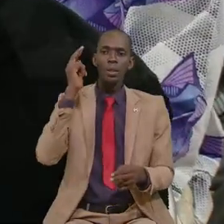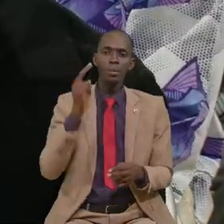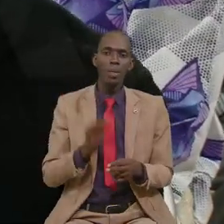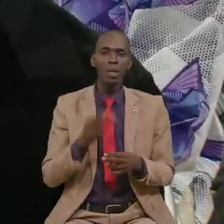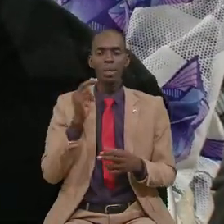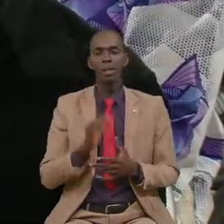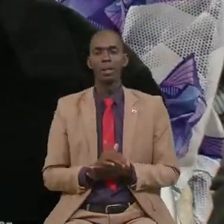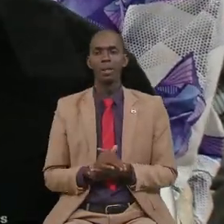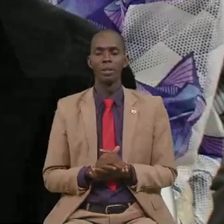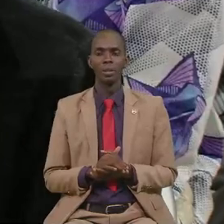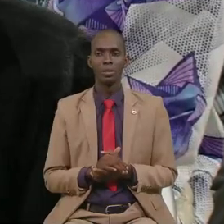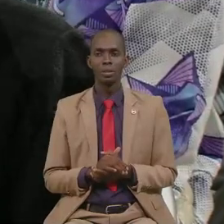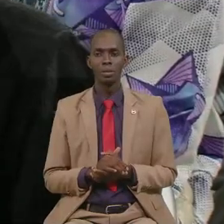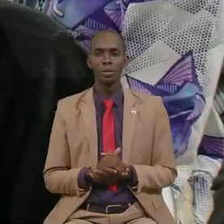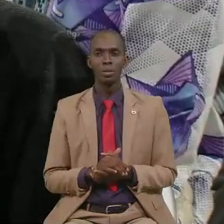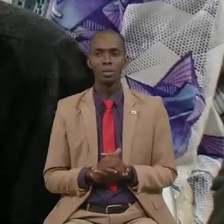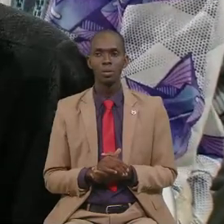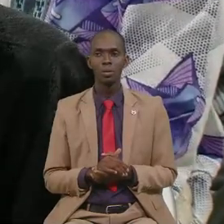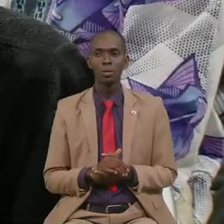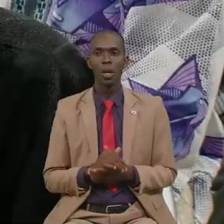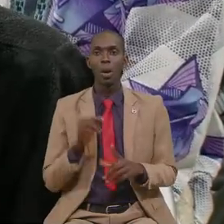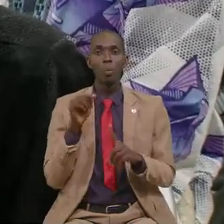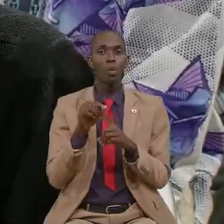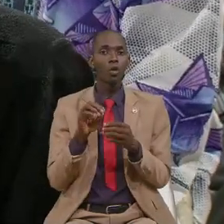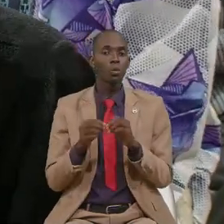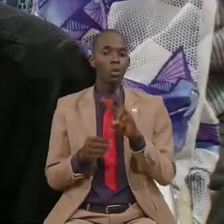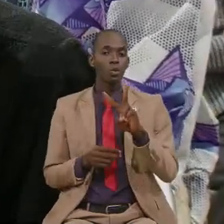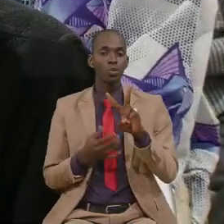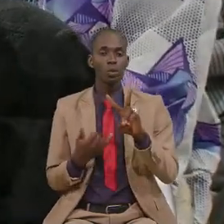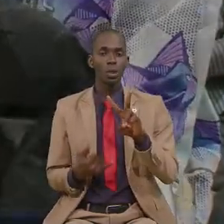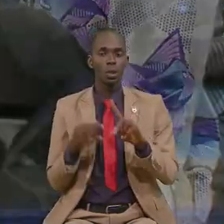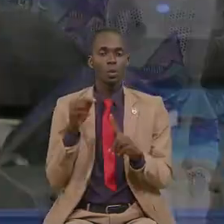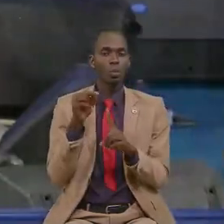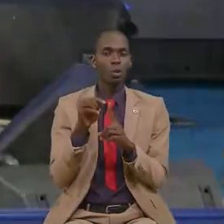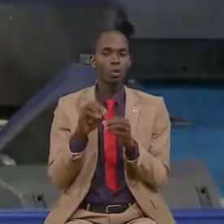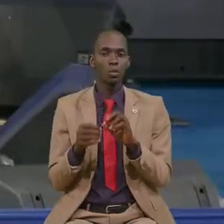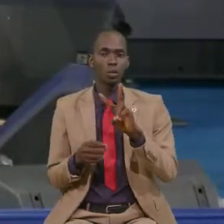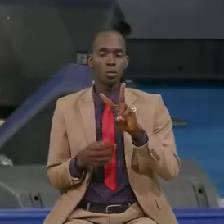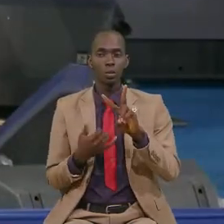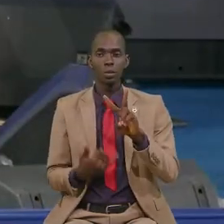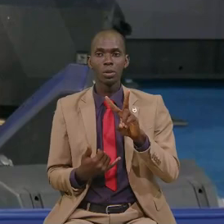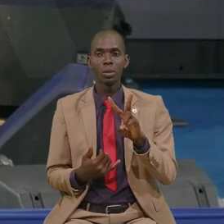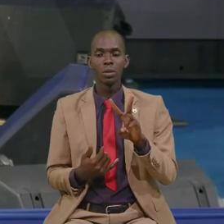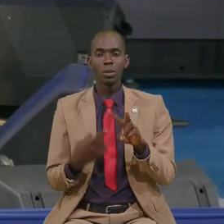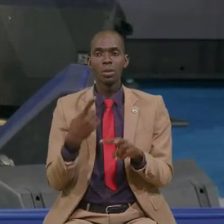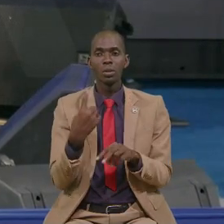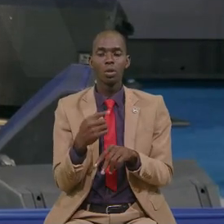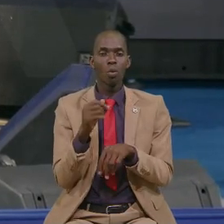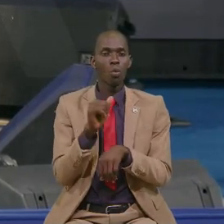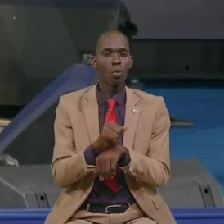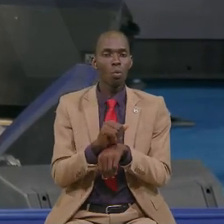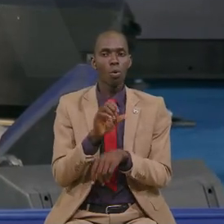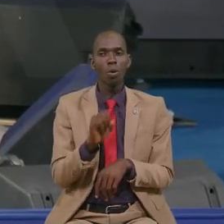name. We're looking at point number two now. Point number two, we're looking at the works of